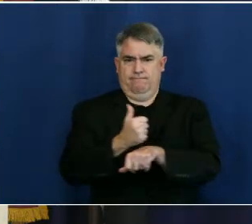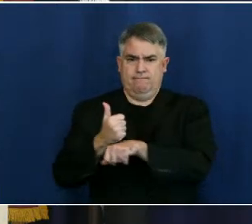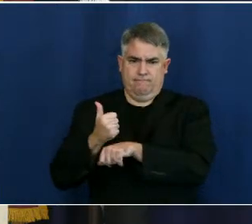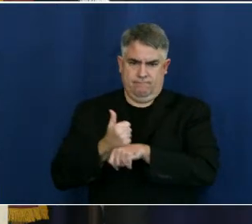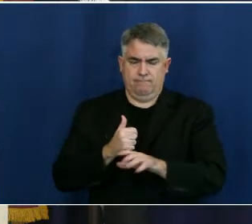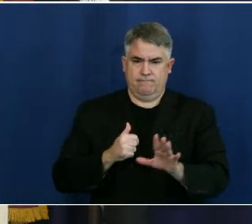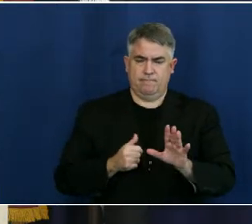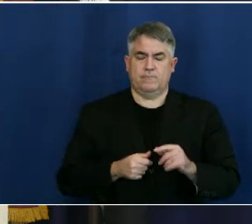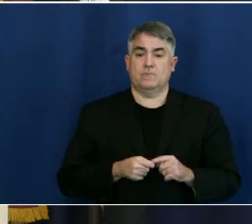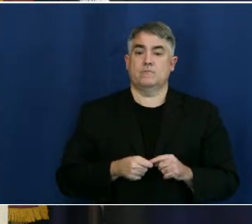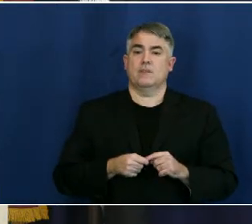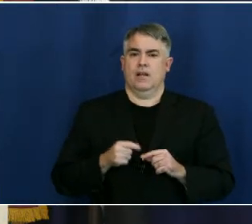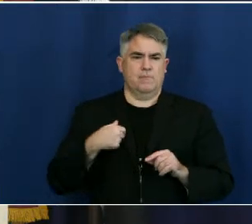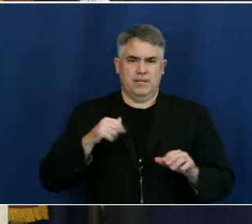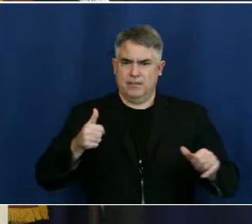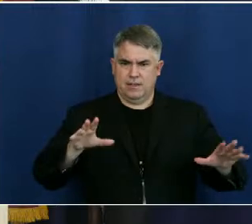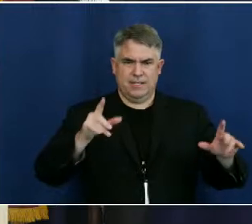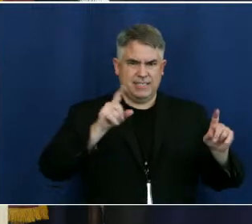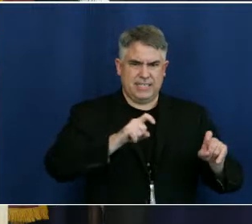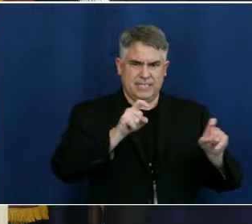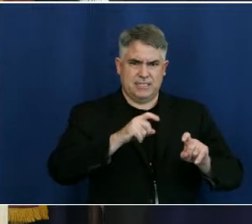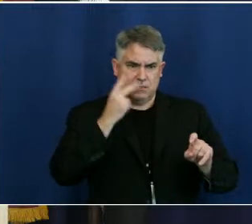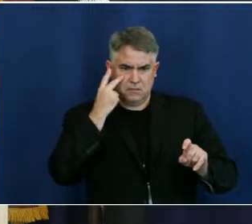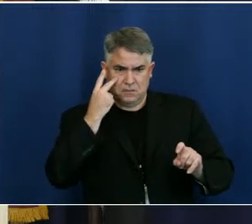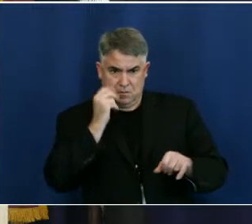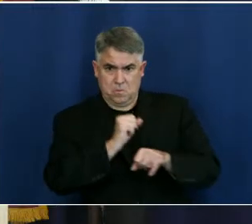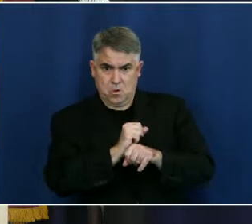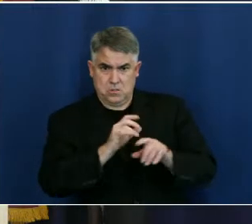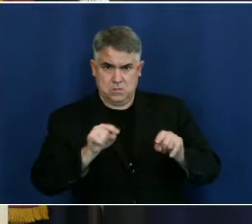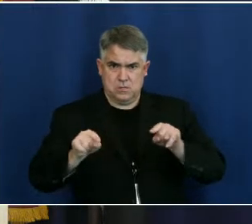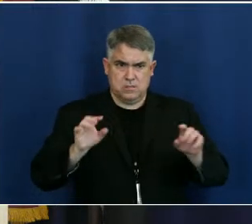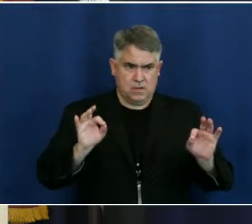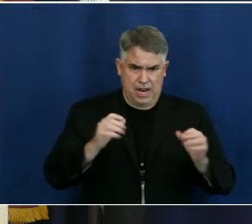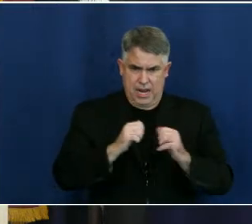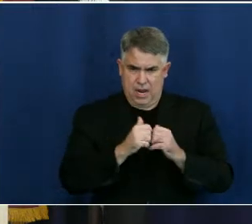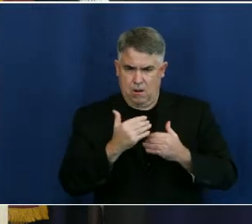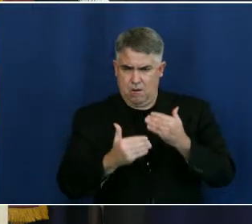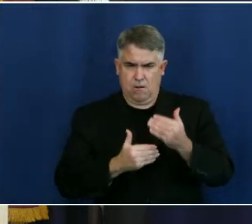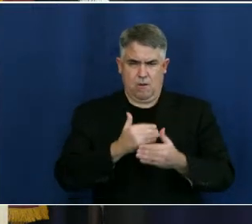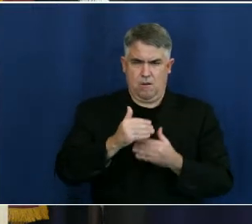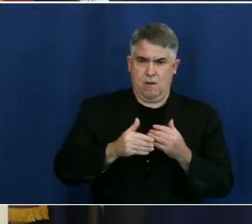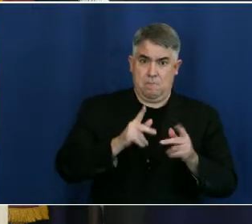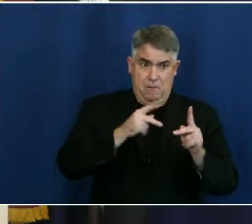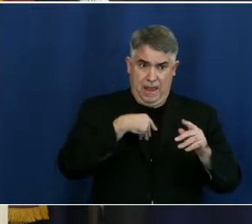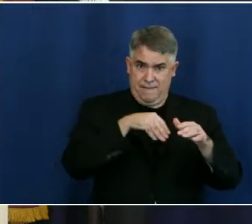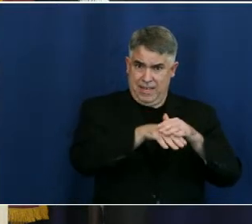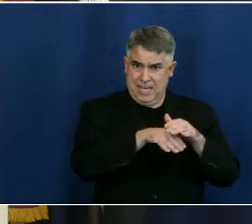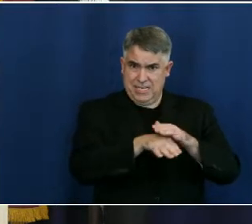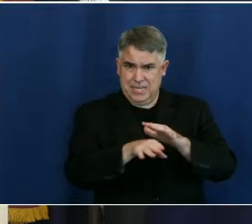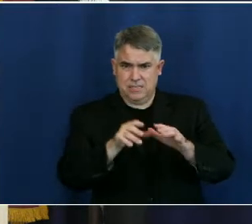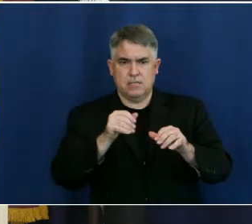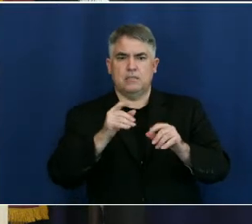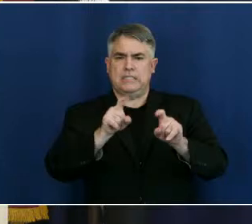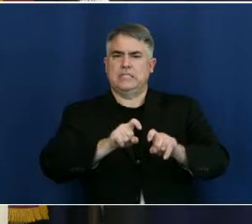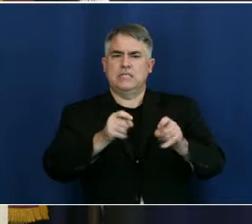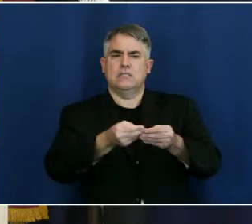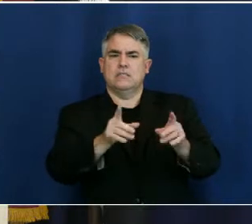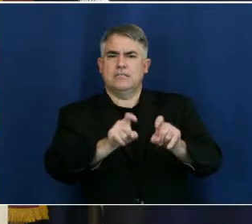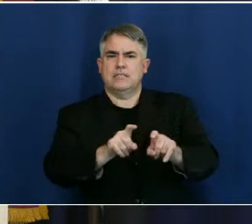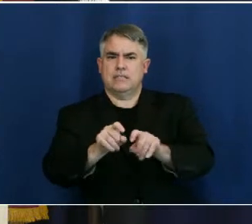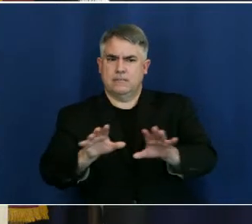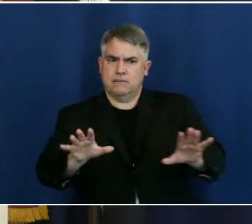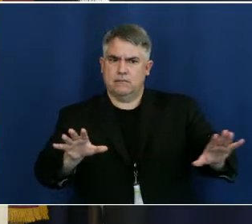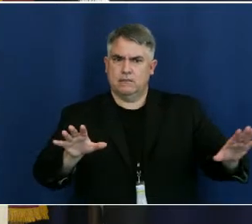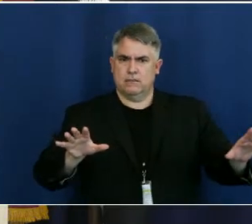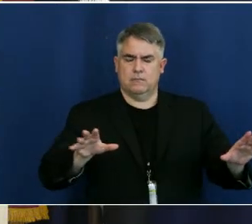locations in our neighborhoods to make sure that people had access to COVID testing. One of the reasons why these community partners coalitions were